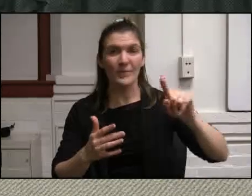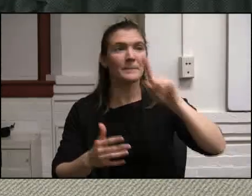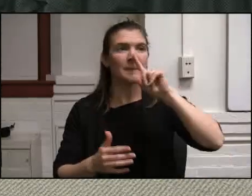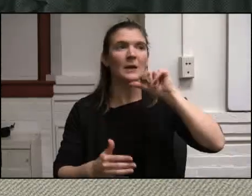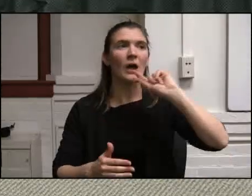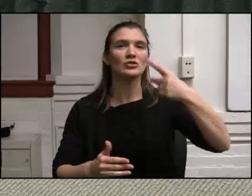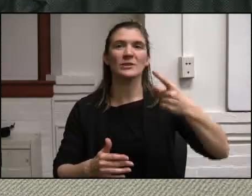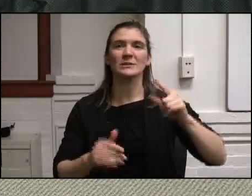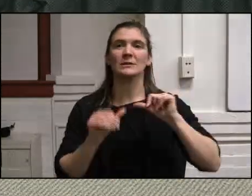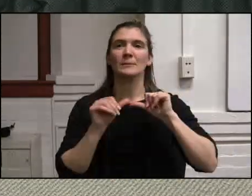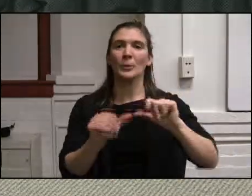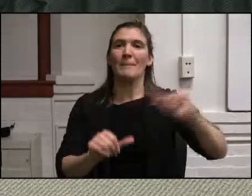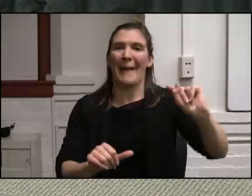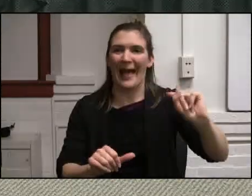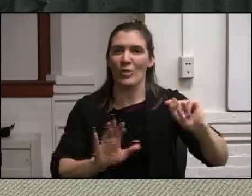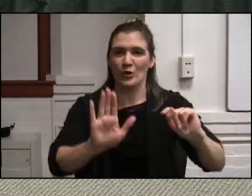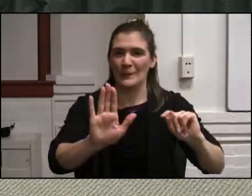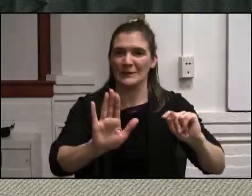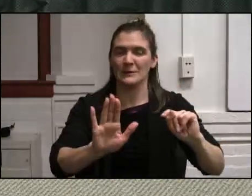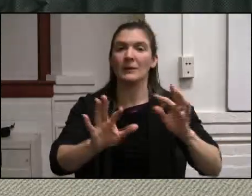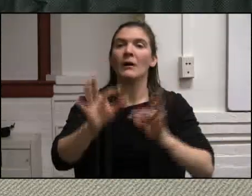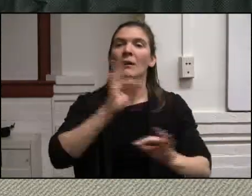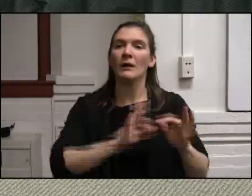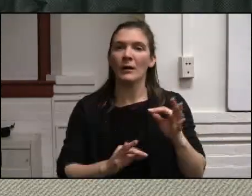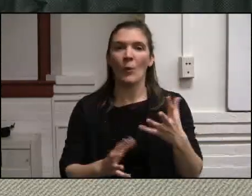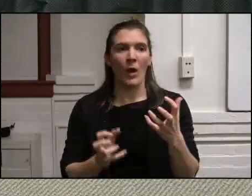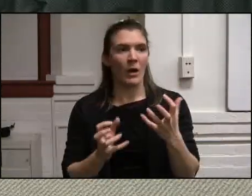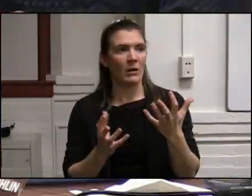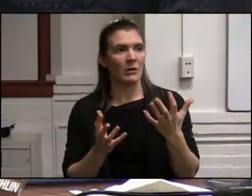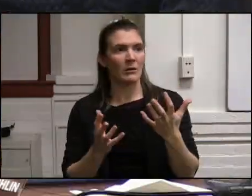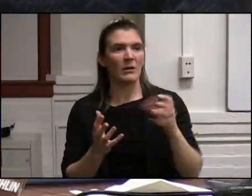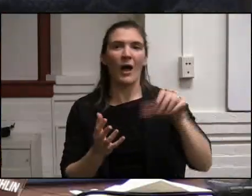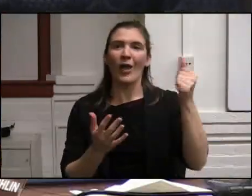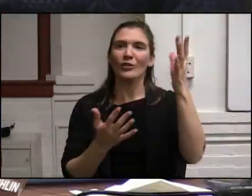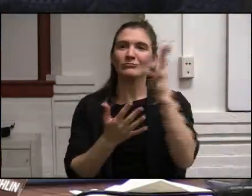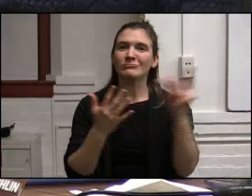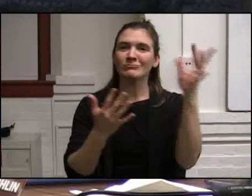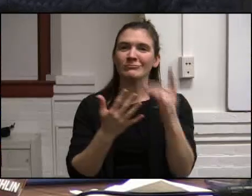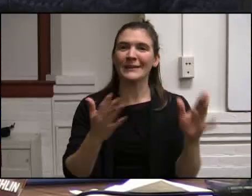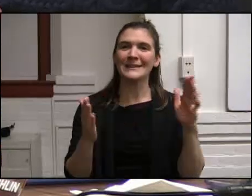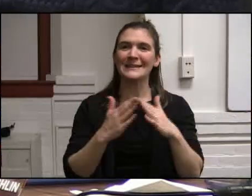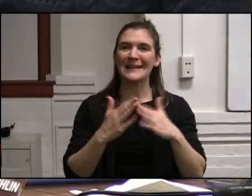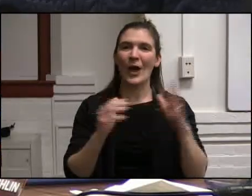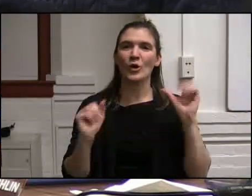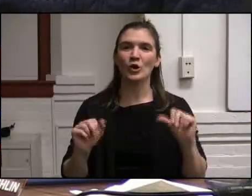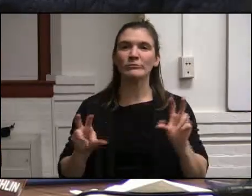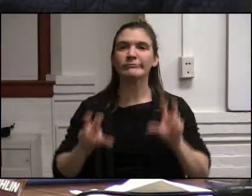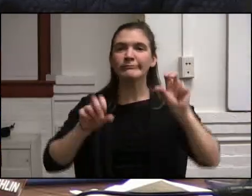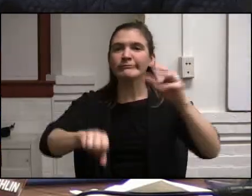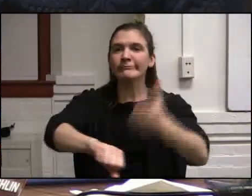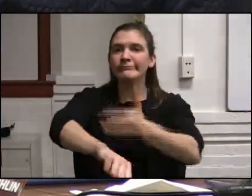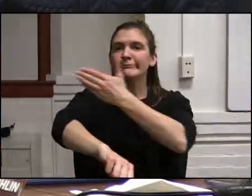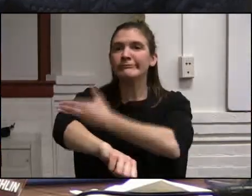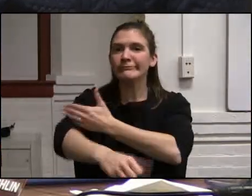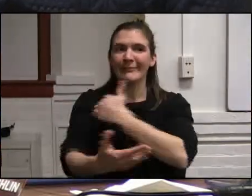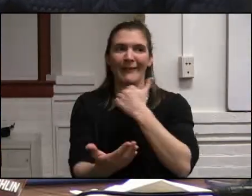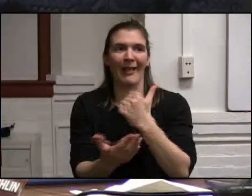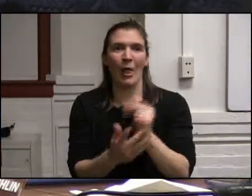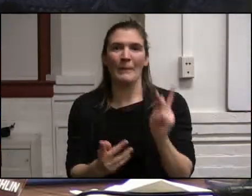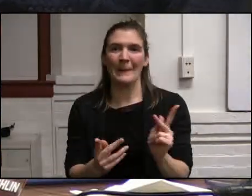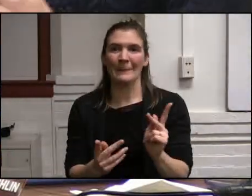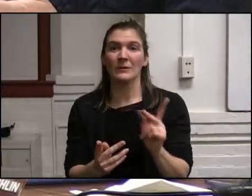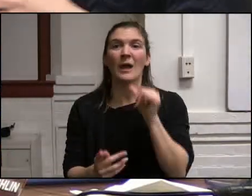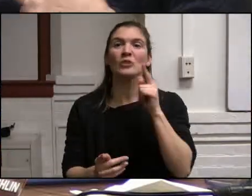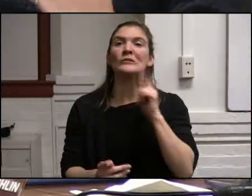just more permanent bathrooms in public spaces, but actually other ways in which the town might invest in things that help people not just